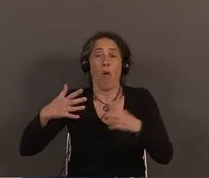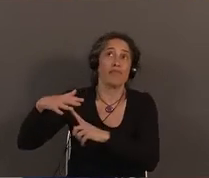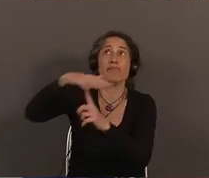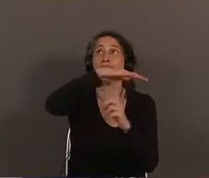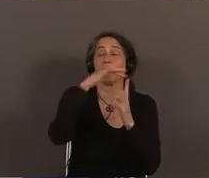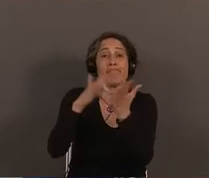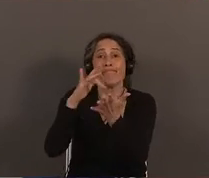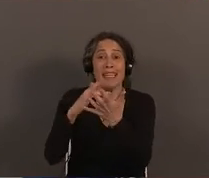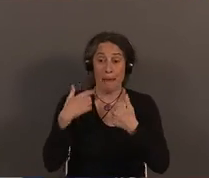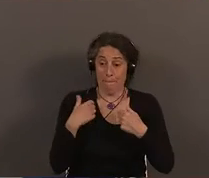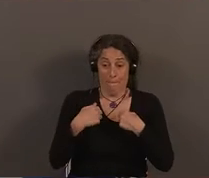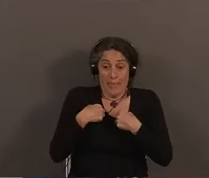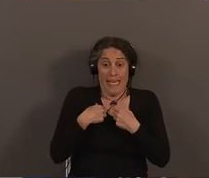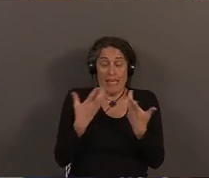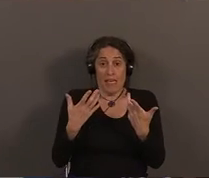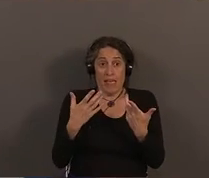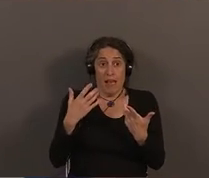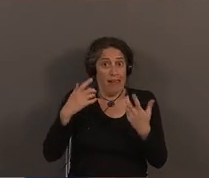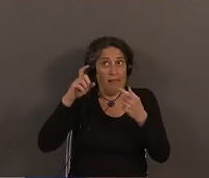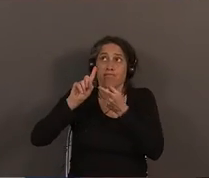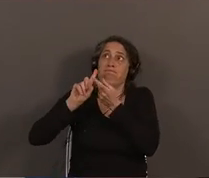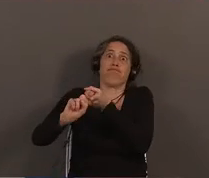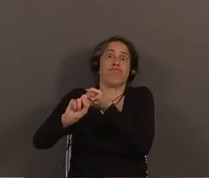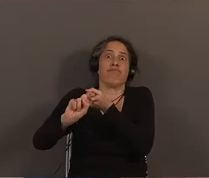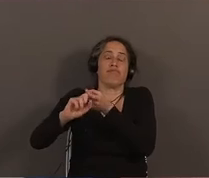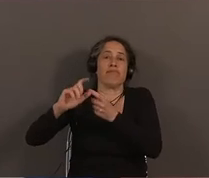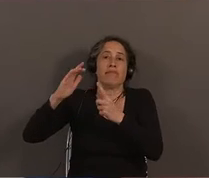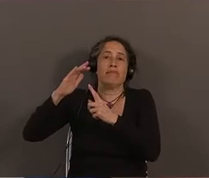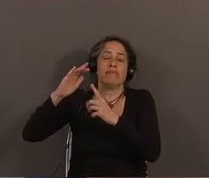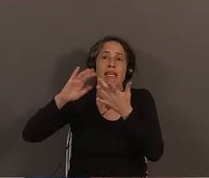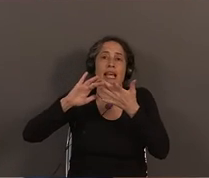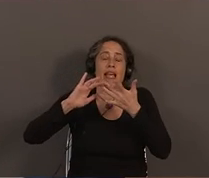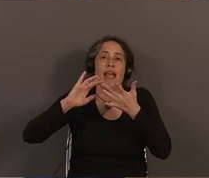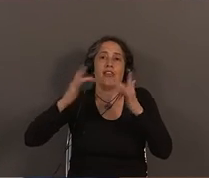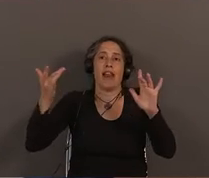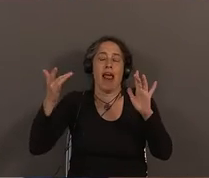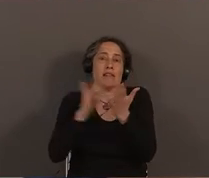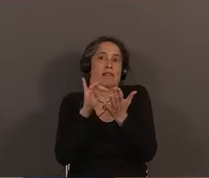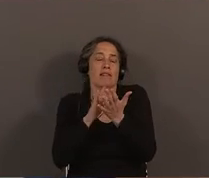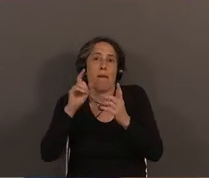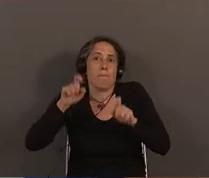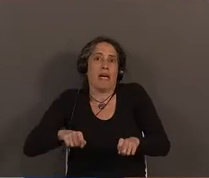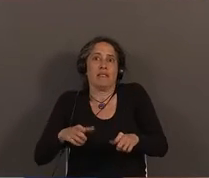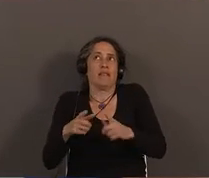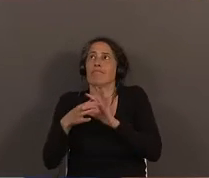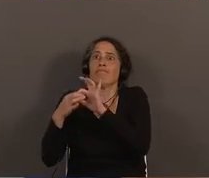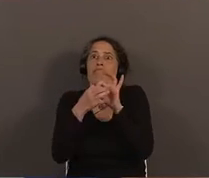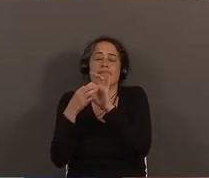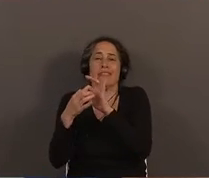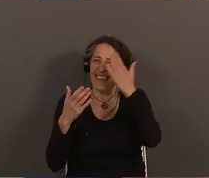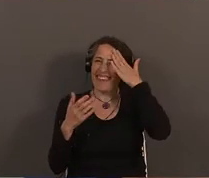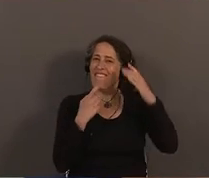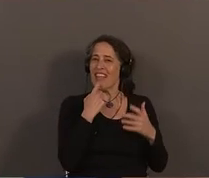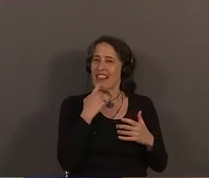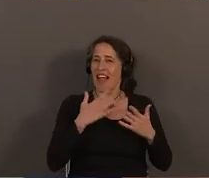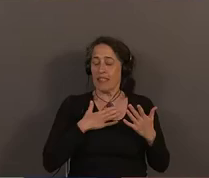the applications we have in our mobile. So as I'm from Finland, and Finland tends to be the